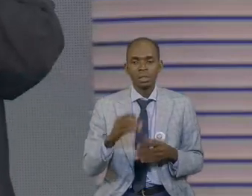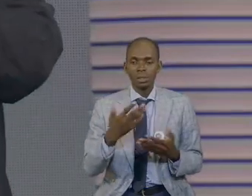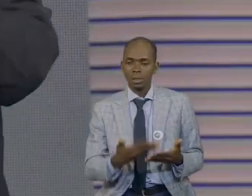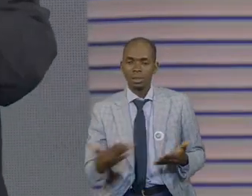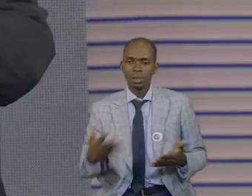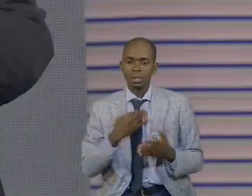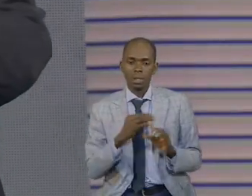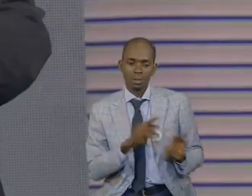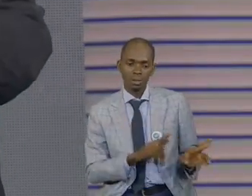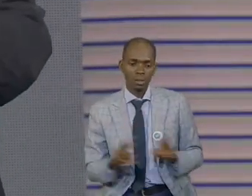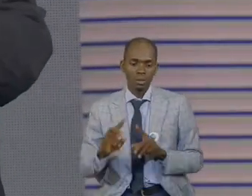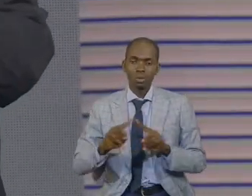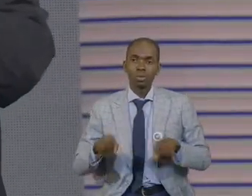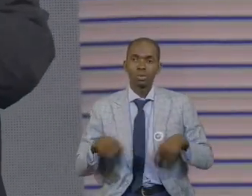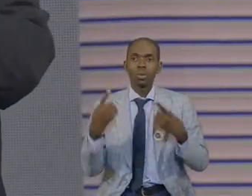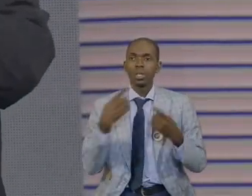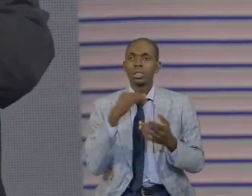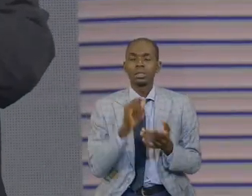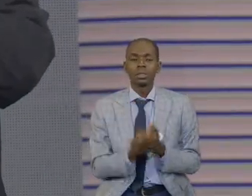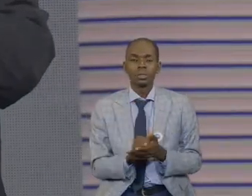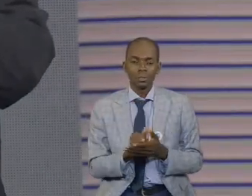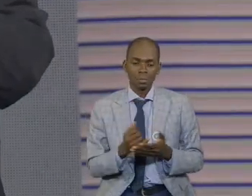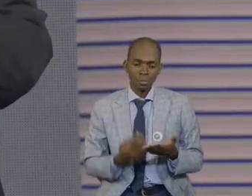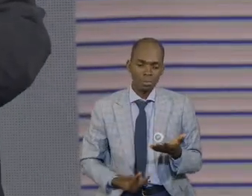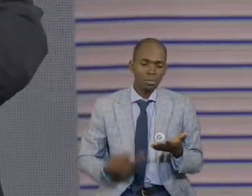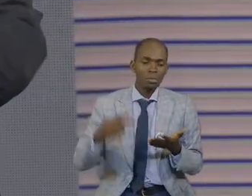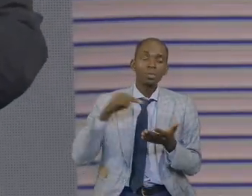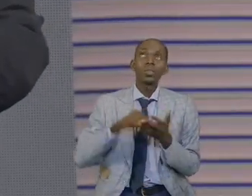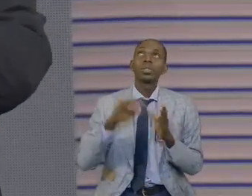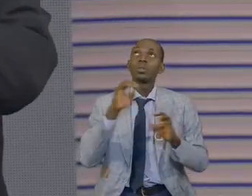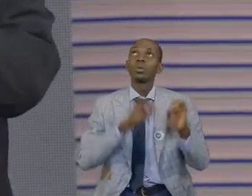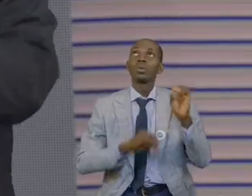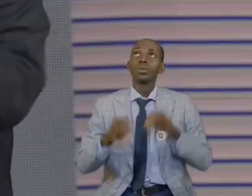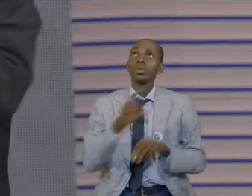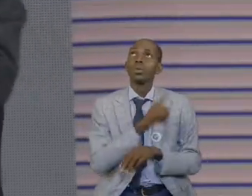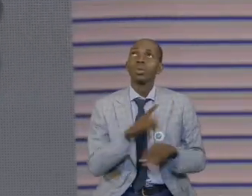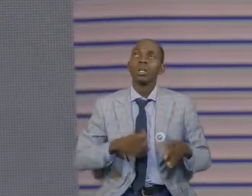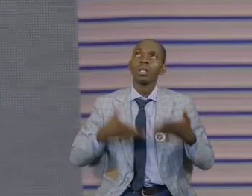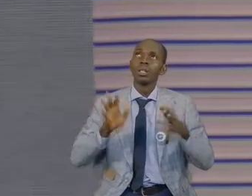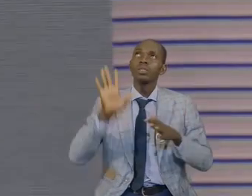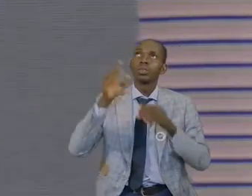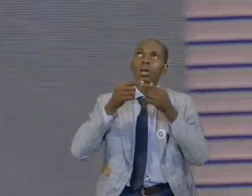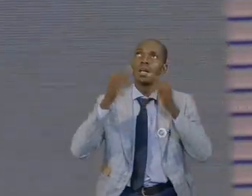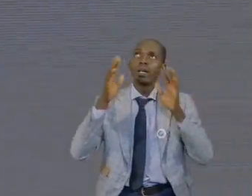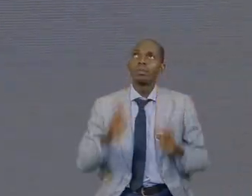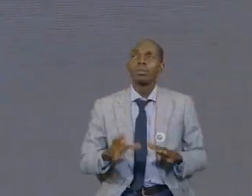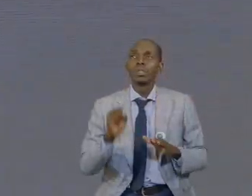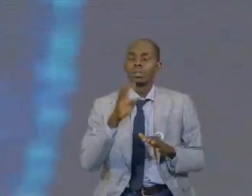You say, arise, O Lord, and let your enemies be scattered.